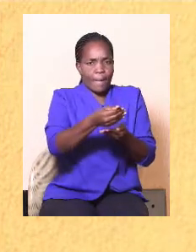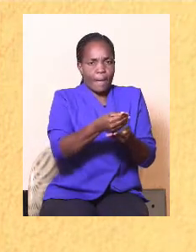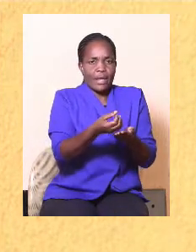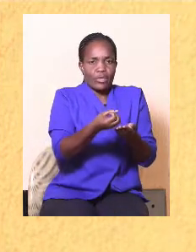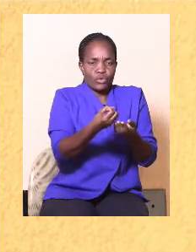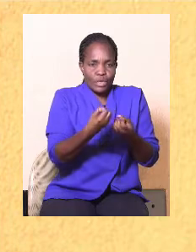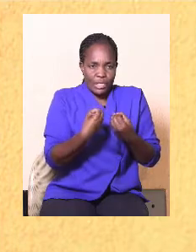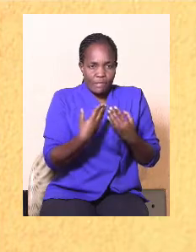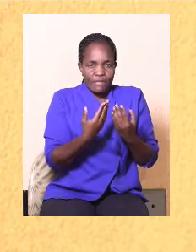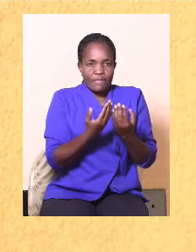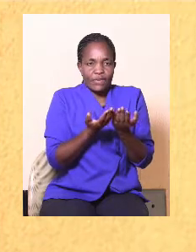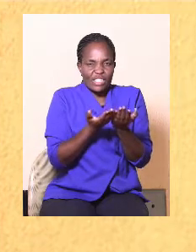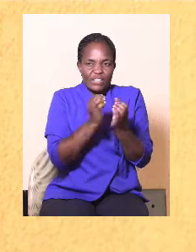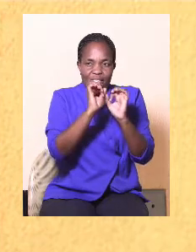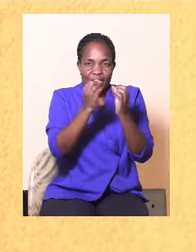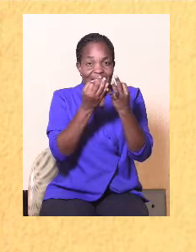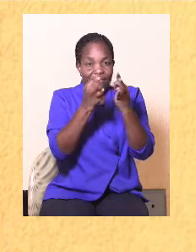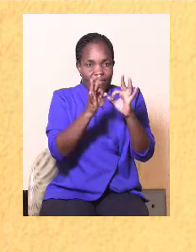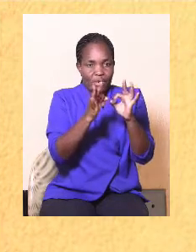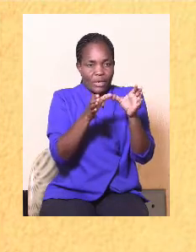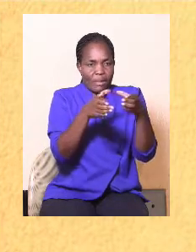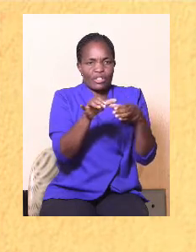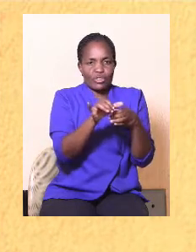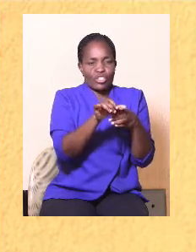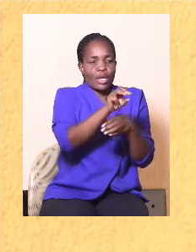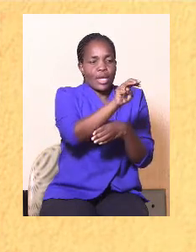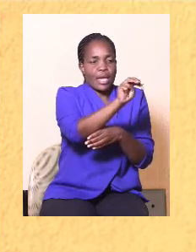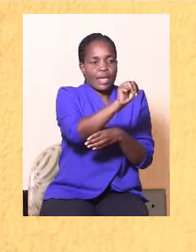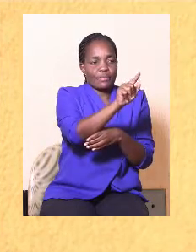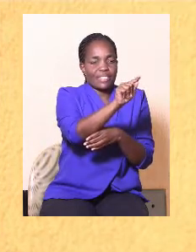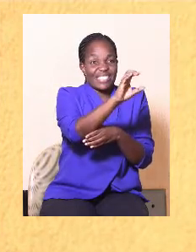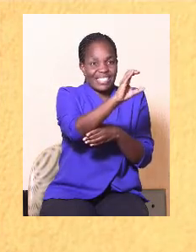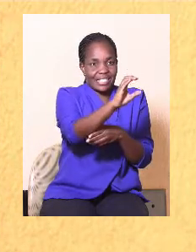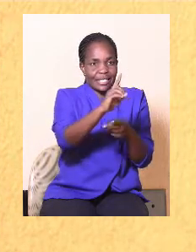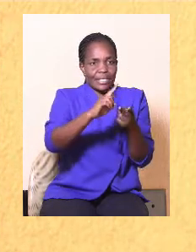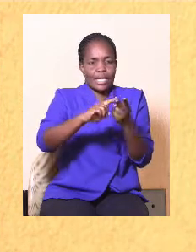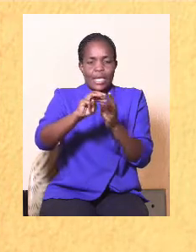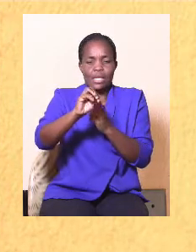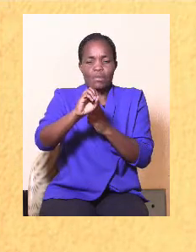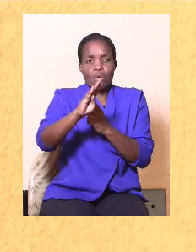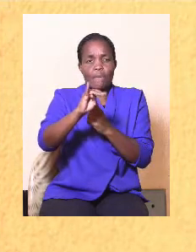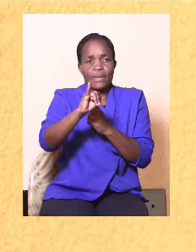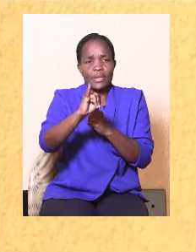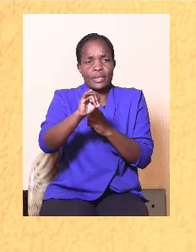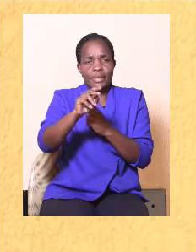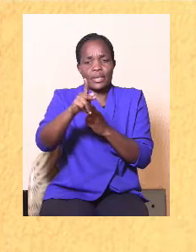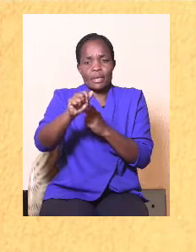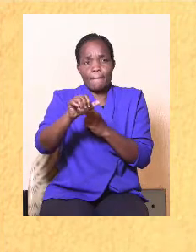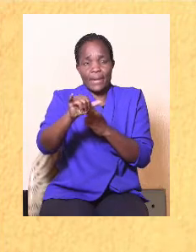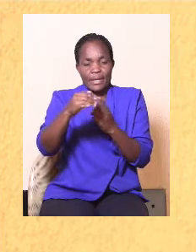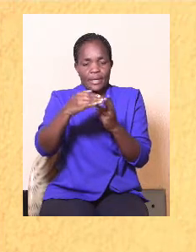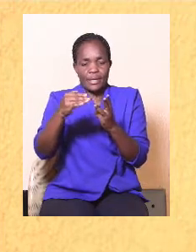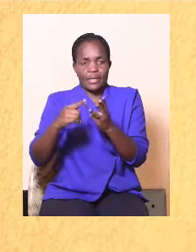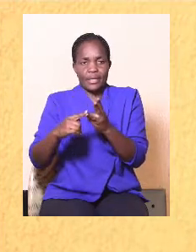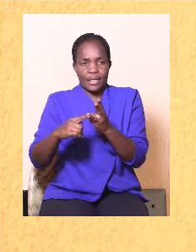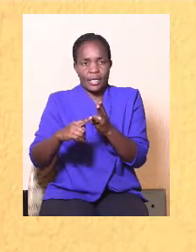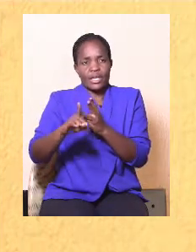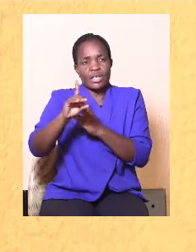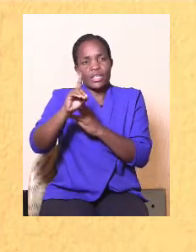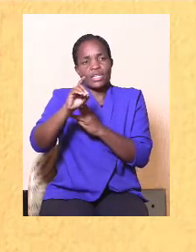available free of charge. That is MTC, that is MobiPay, that is